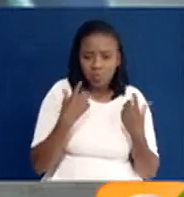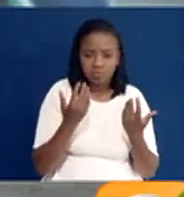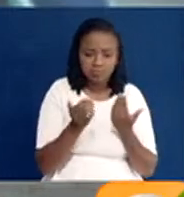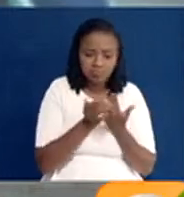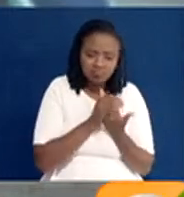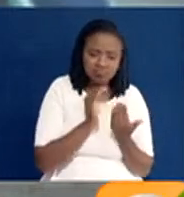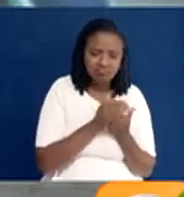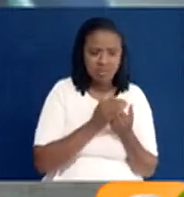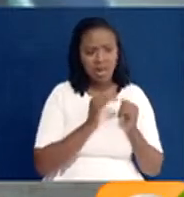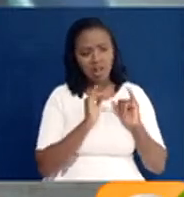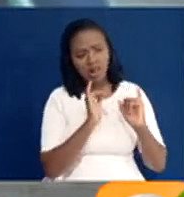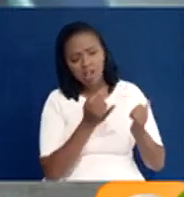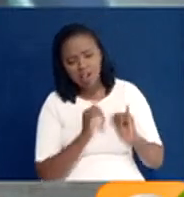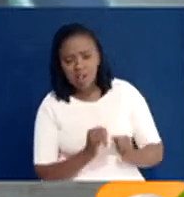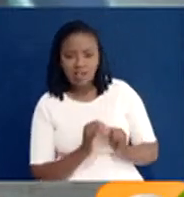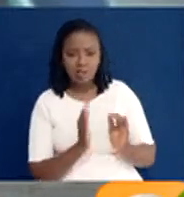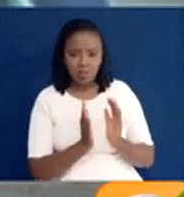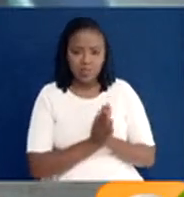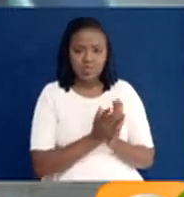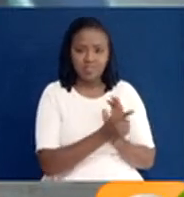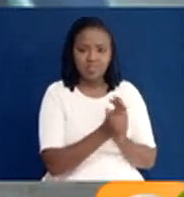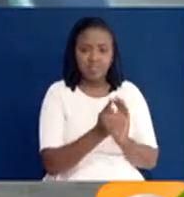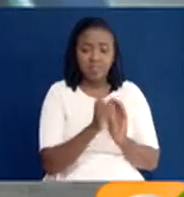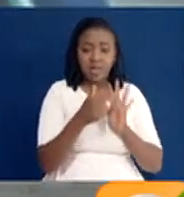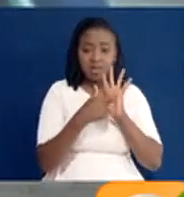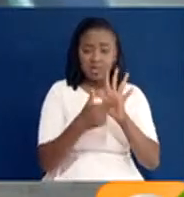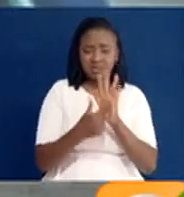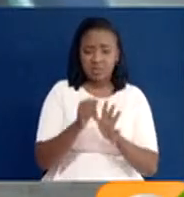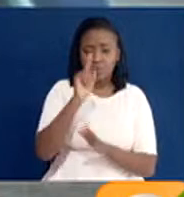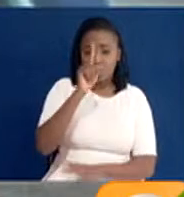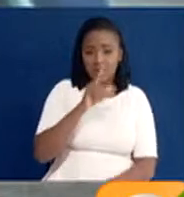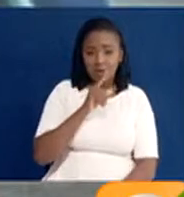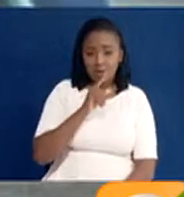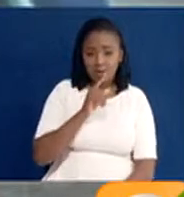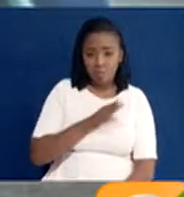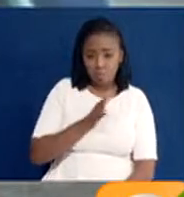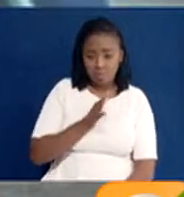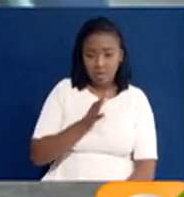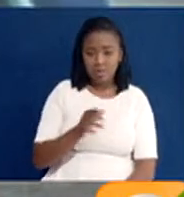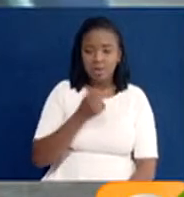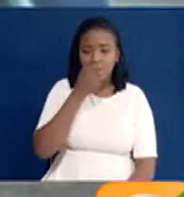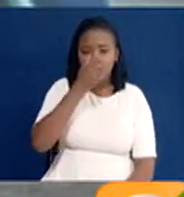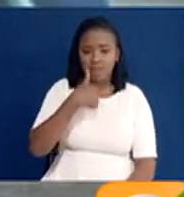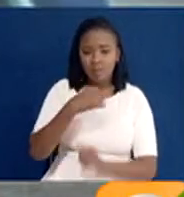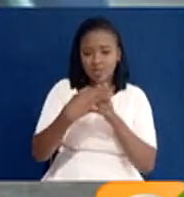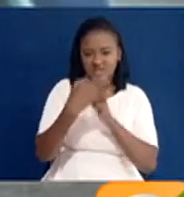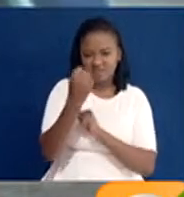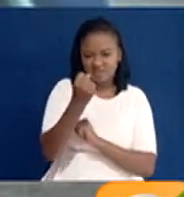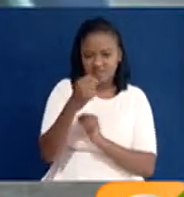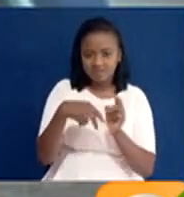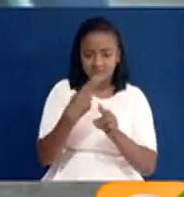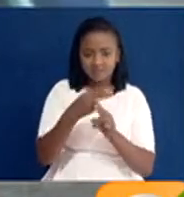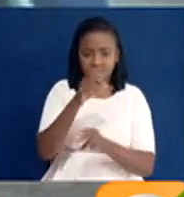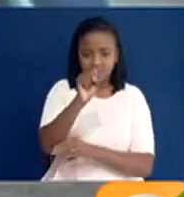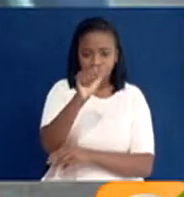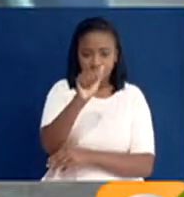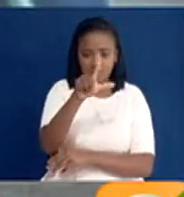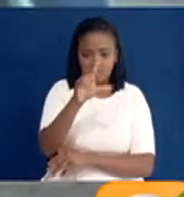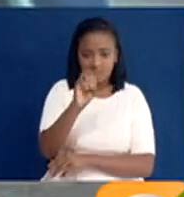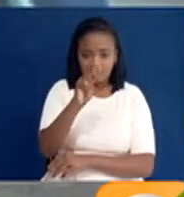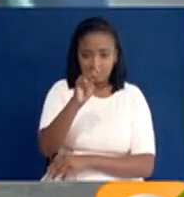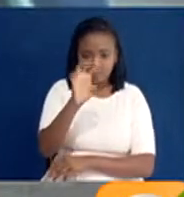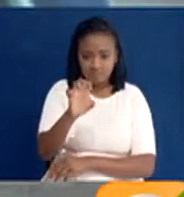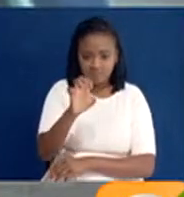company. Among them is 85-year-old Salome Mudhoni, who claims she came to the home